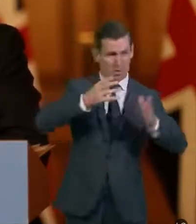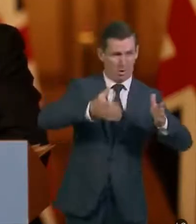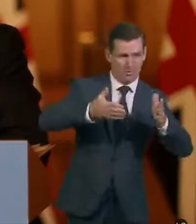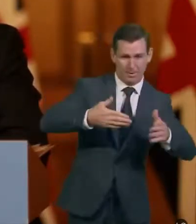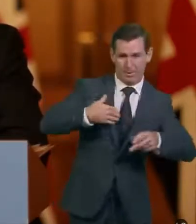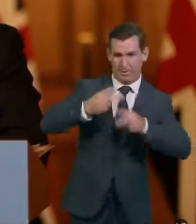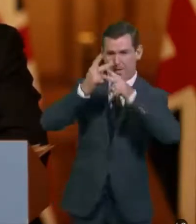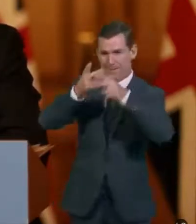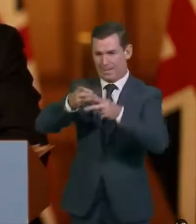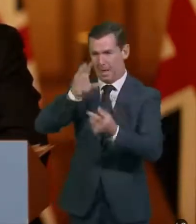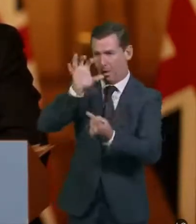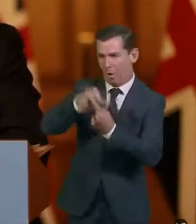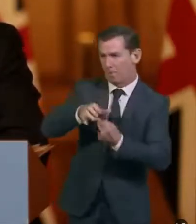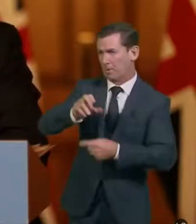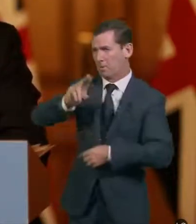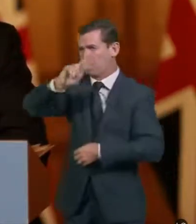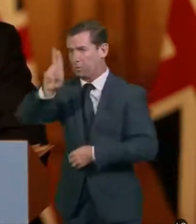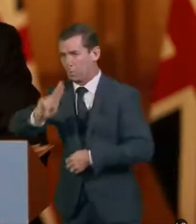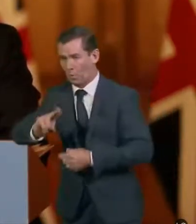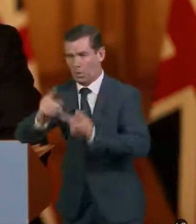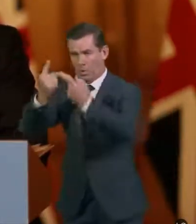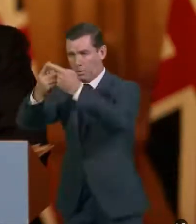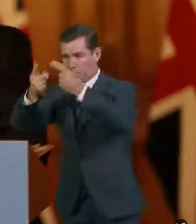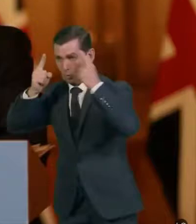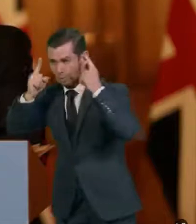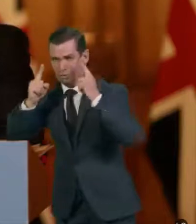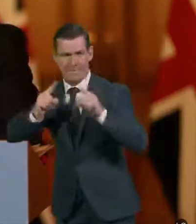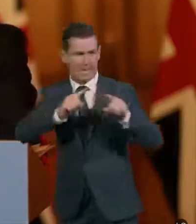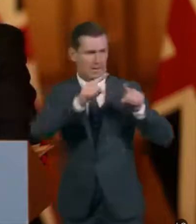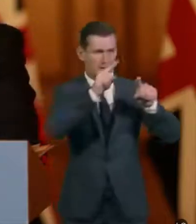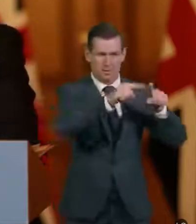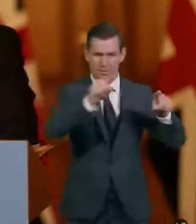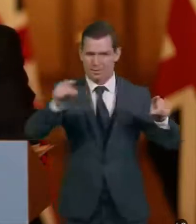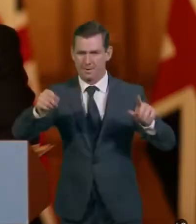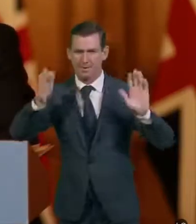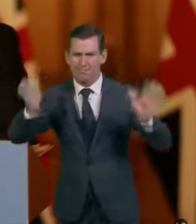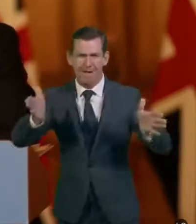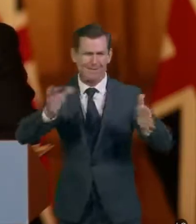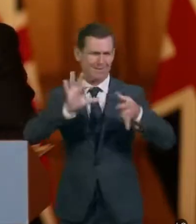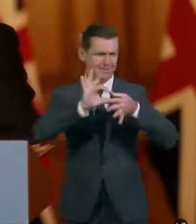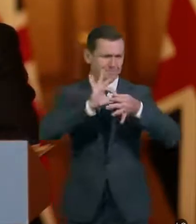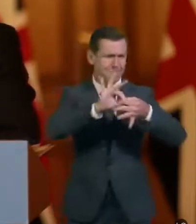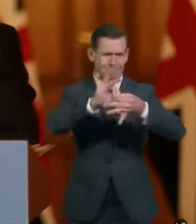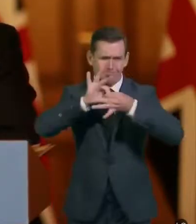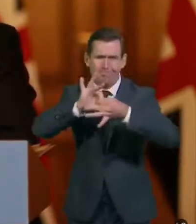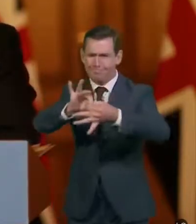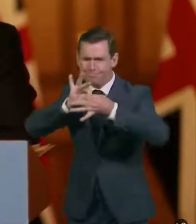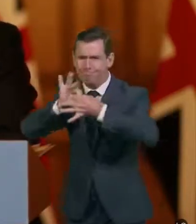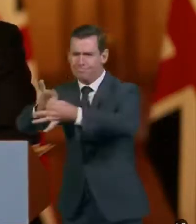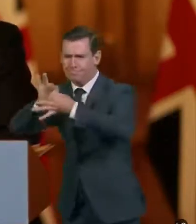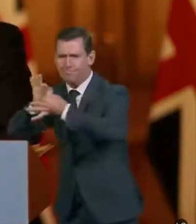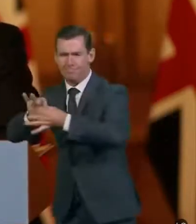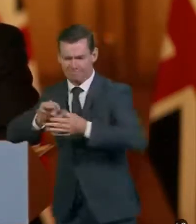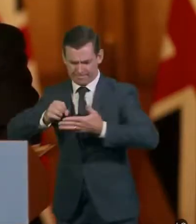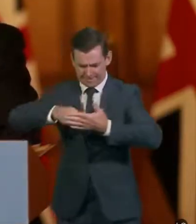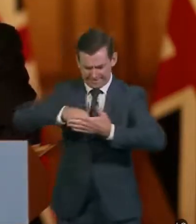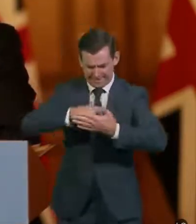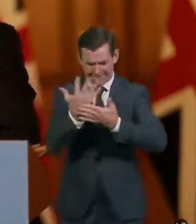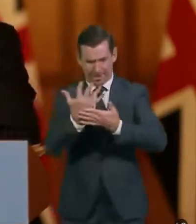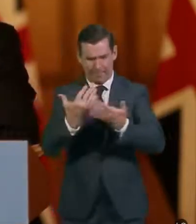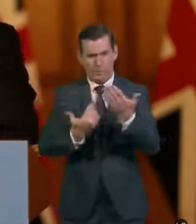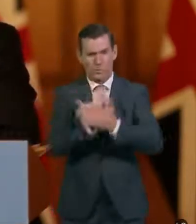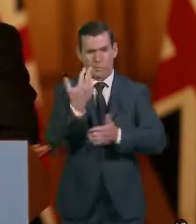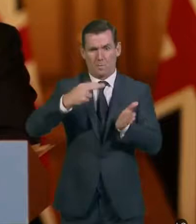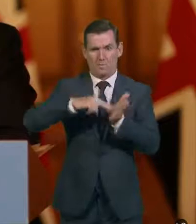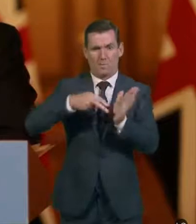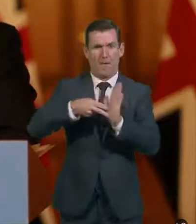other organizations to work with us as we develop this plan. But the most important